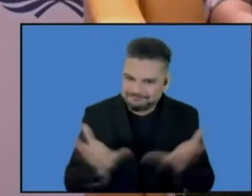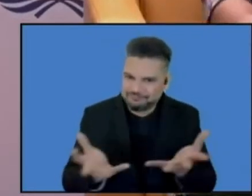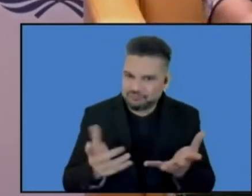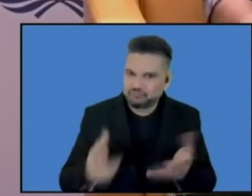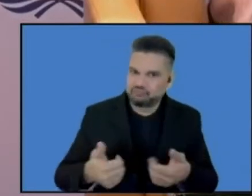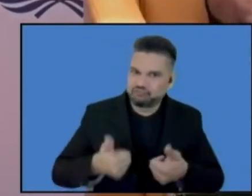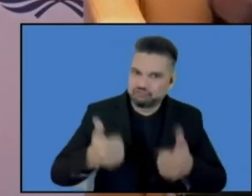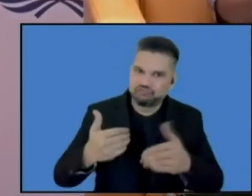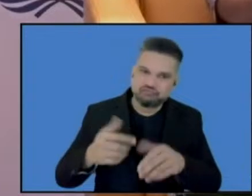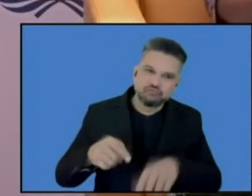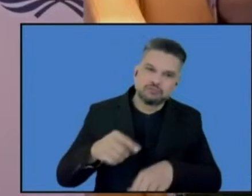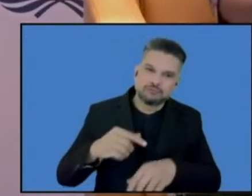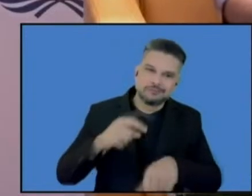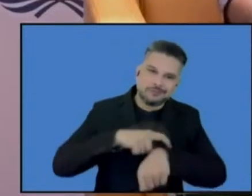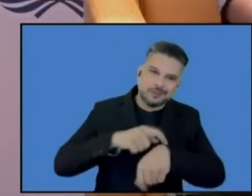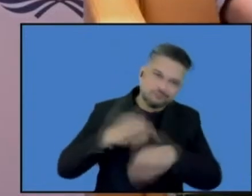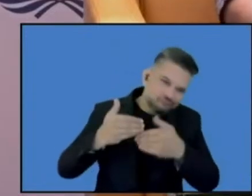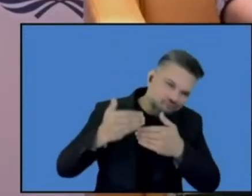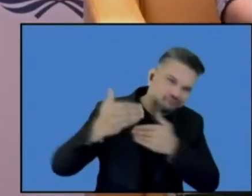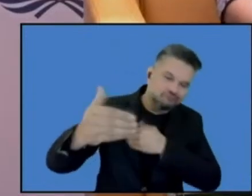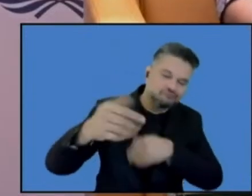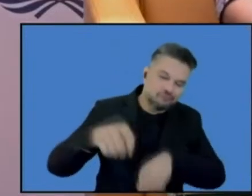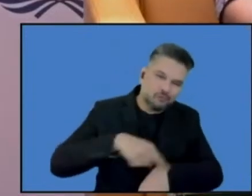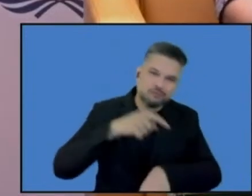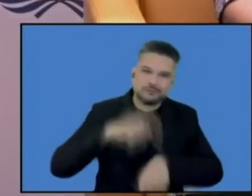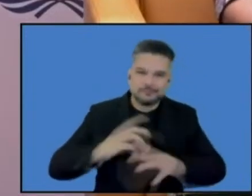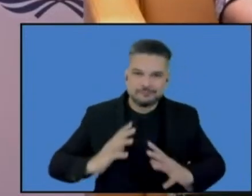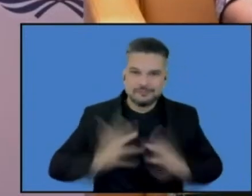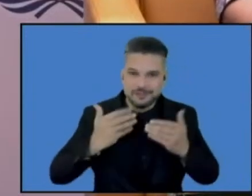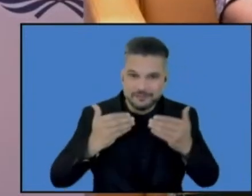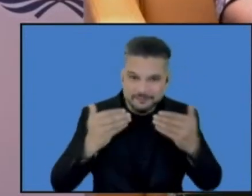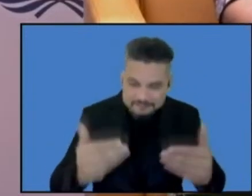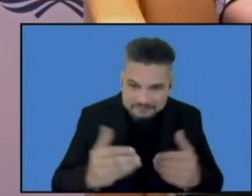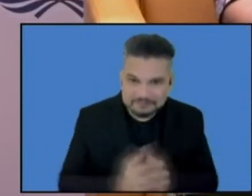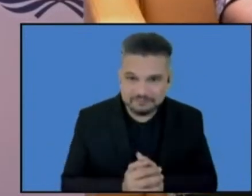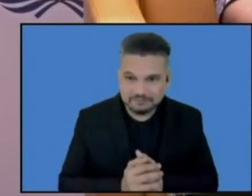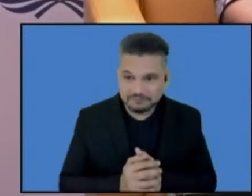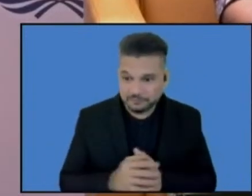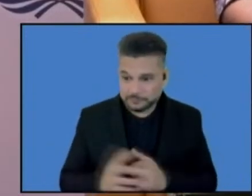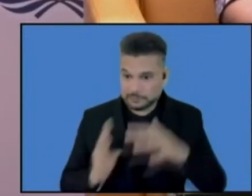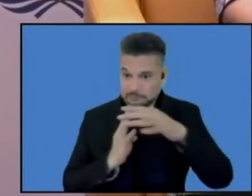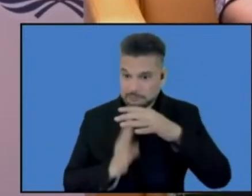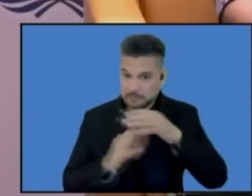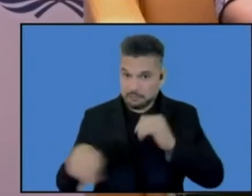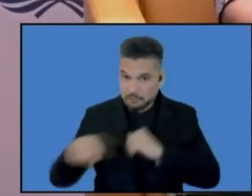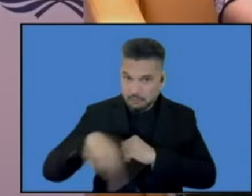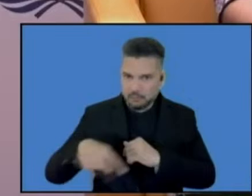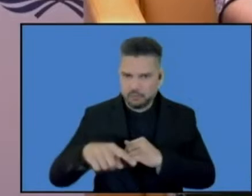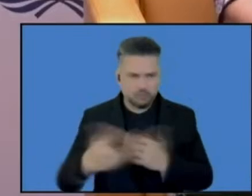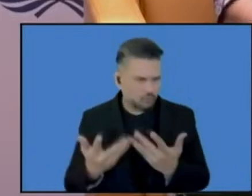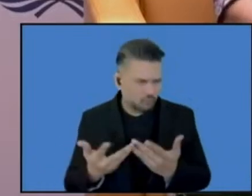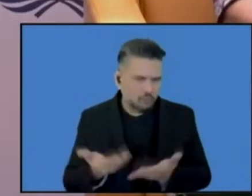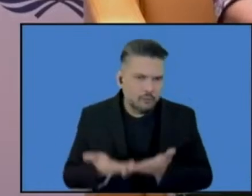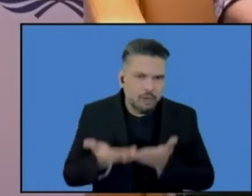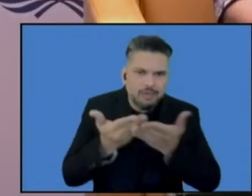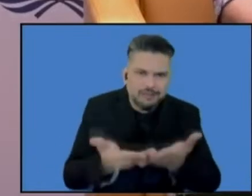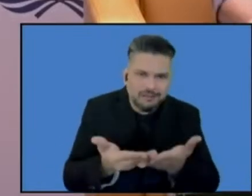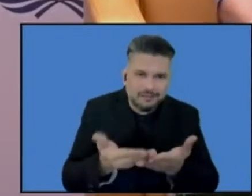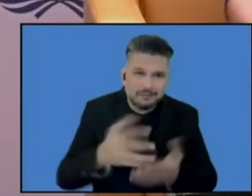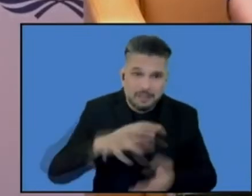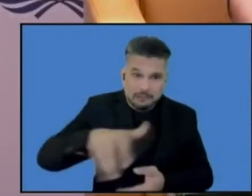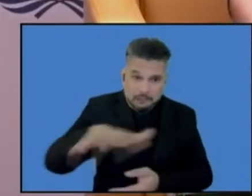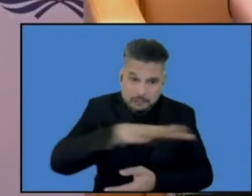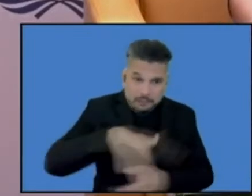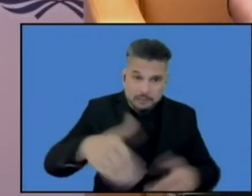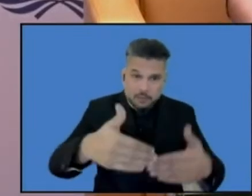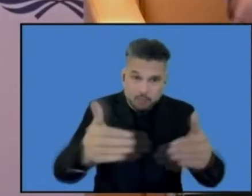Adequately supported, migrants play a vital role in strengthening community resilience and contribute to sustainable development,